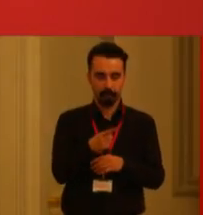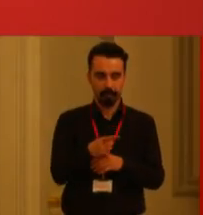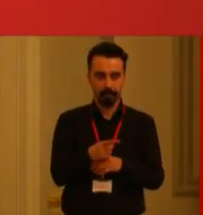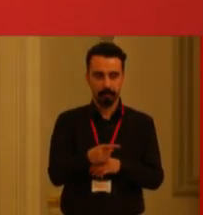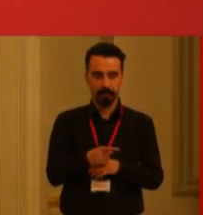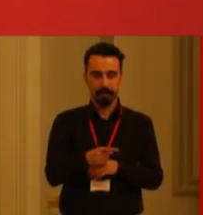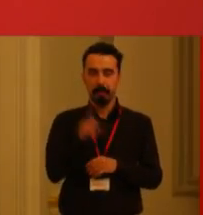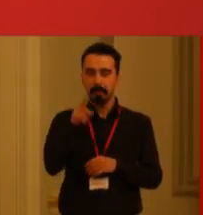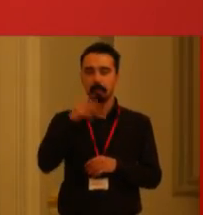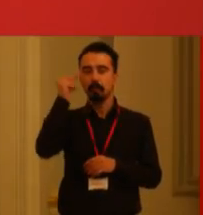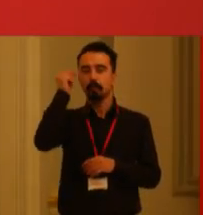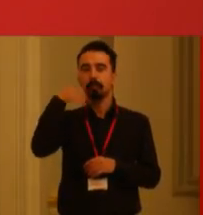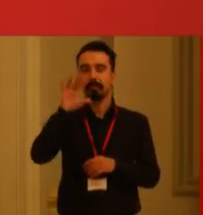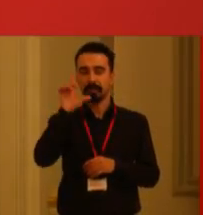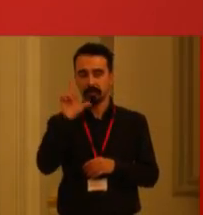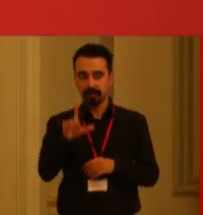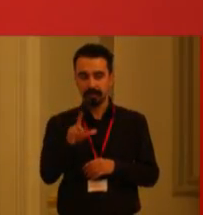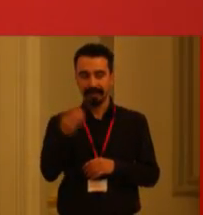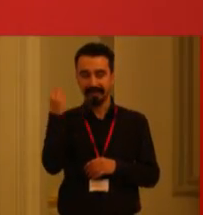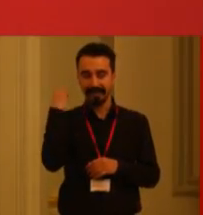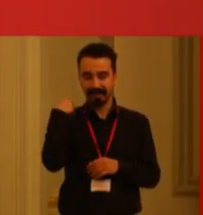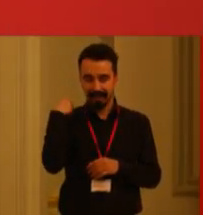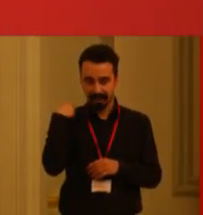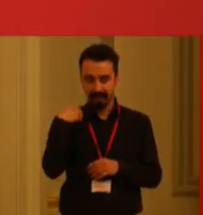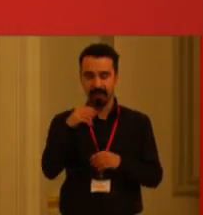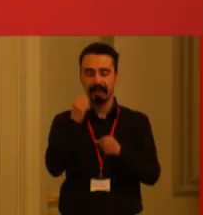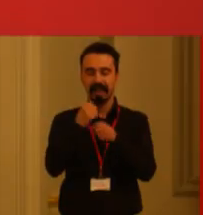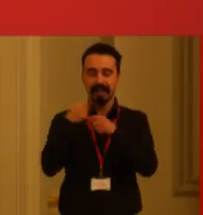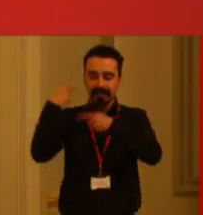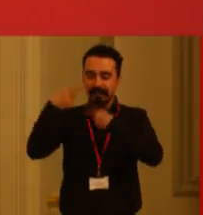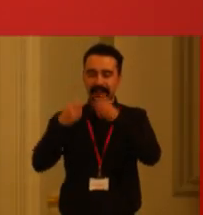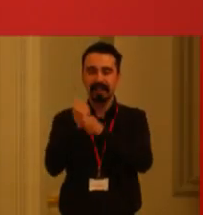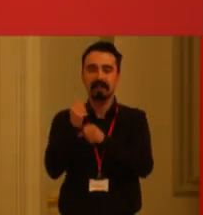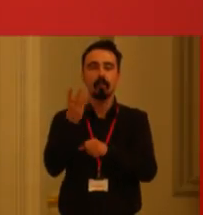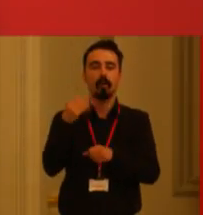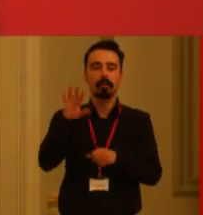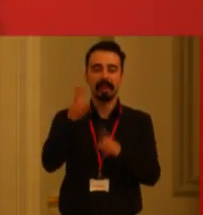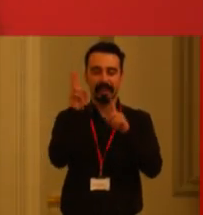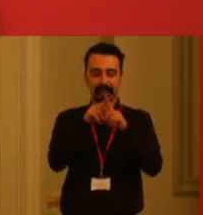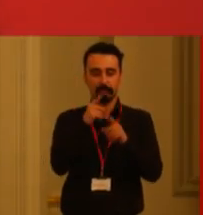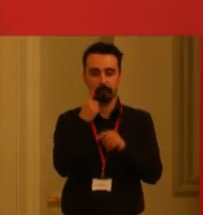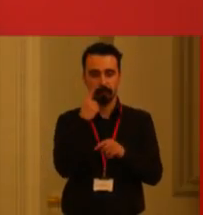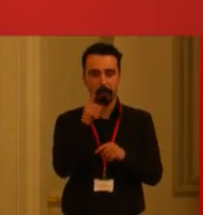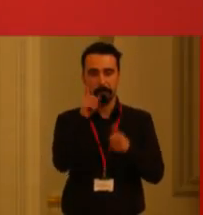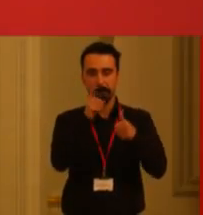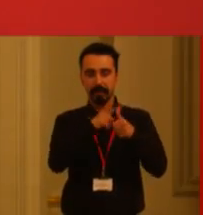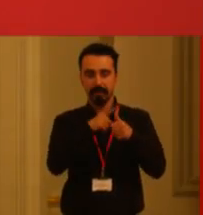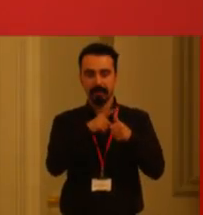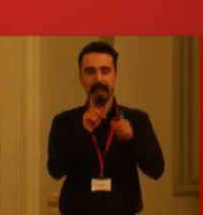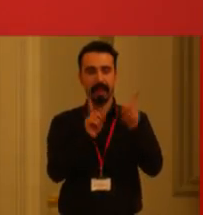see it and how I think is the way out. We should also keep in mind